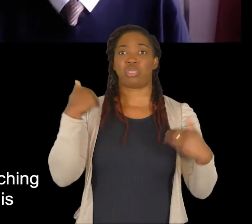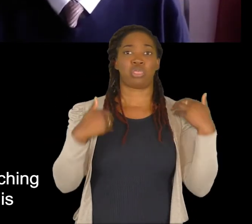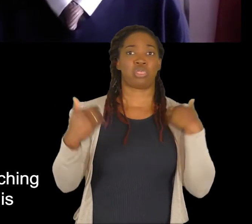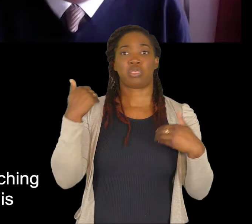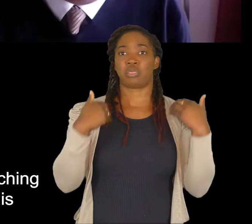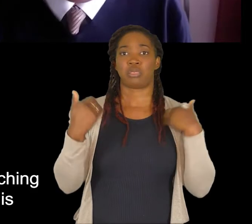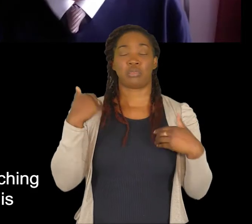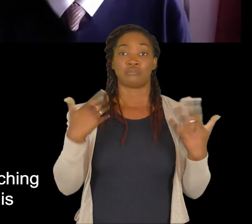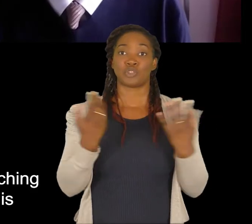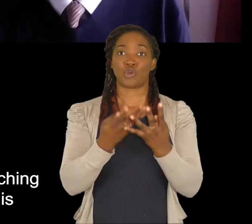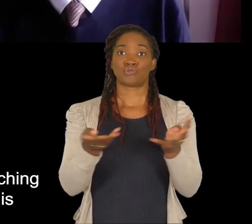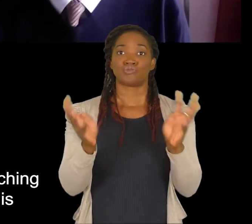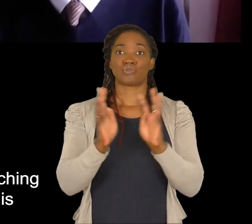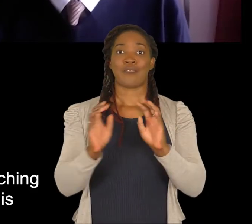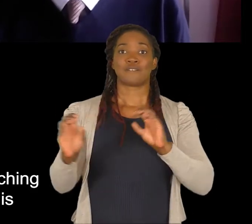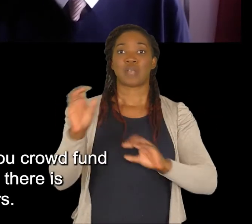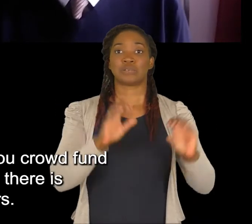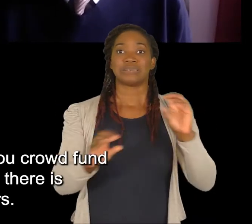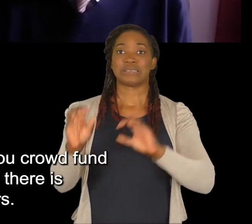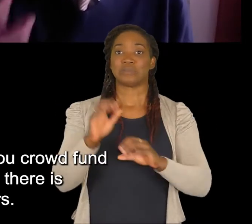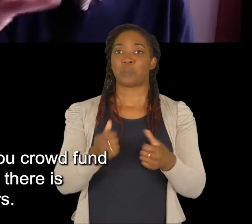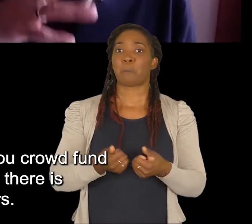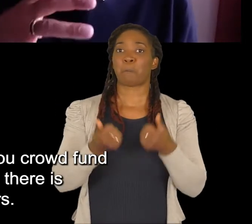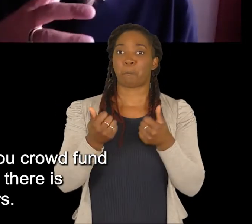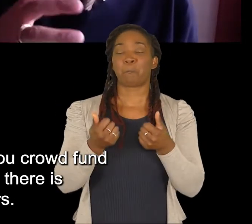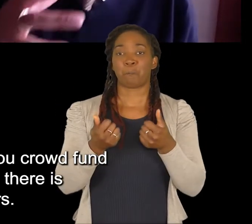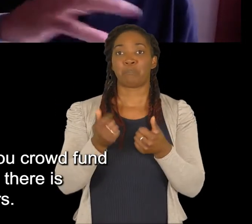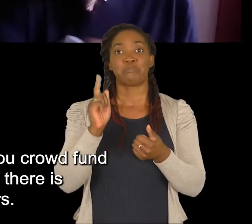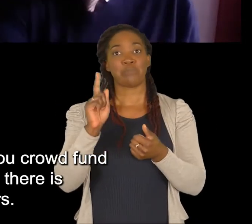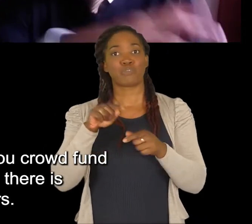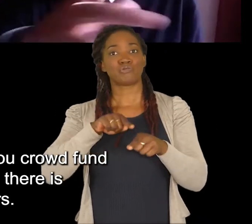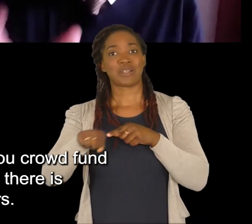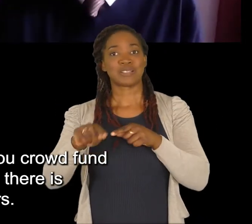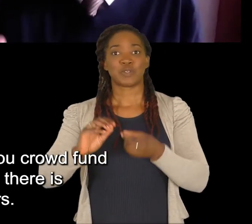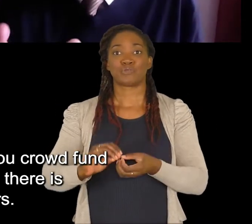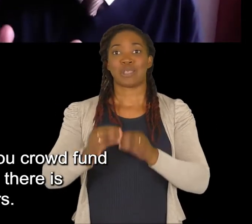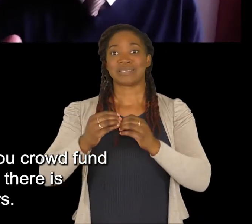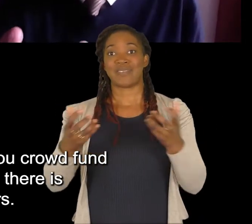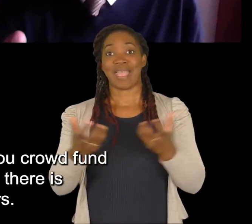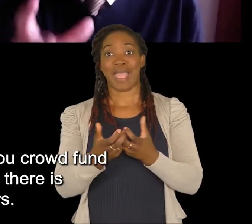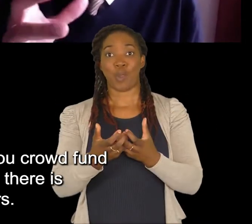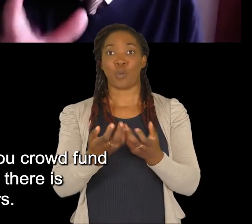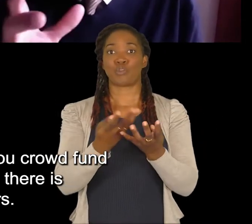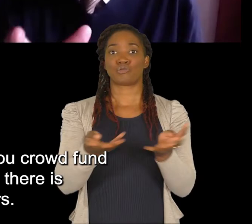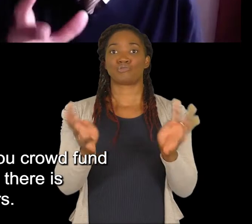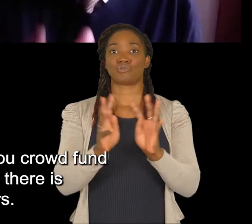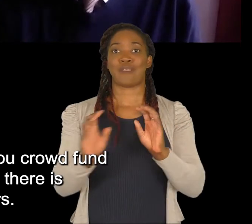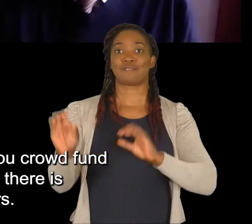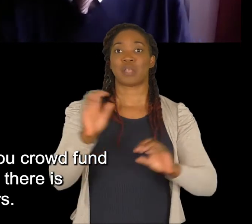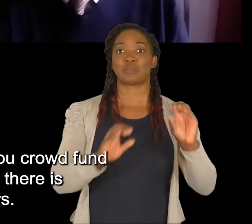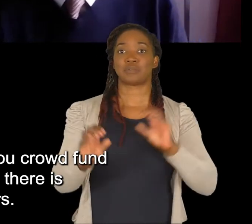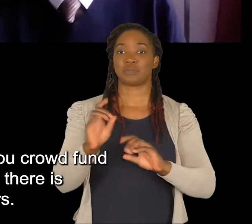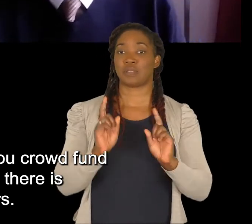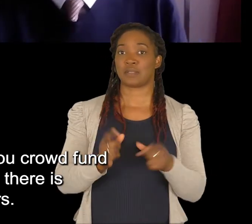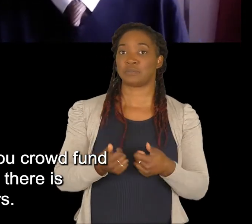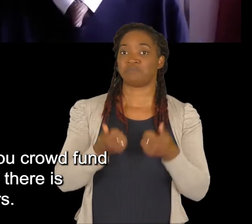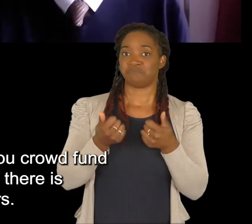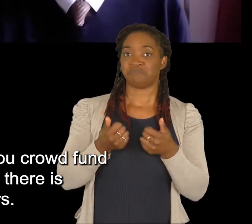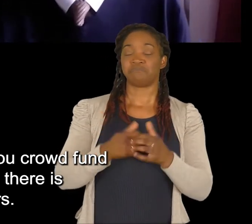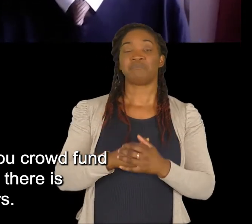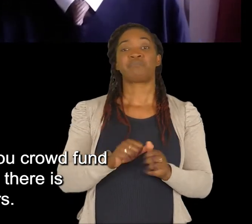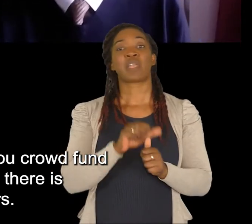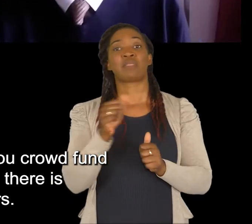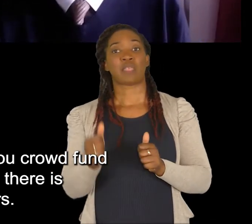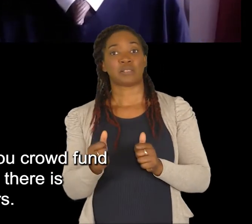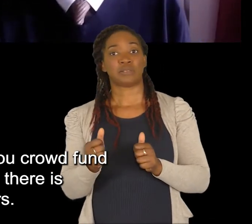messaging. So crowdfunding is a good thing, but I think trying to be creative about how you crowdfund would be a great thing to do. And then,